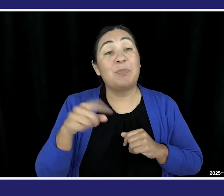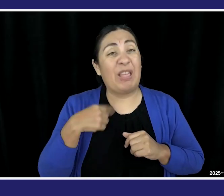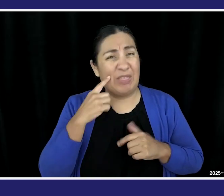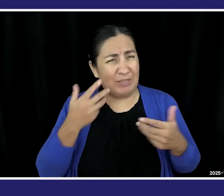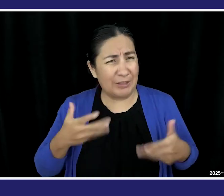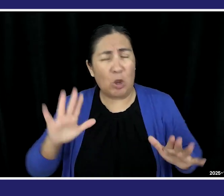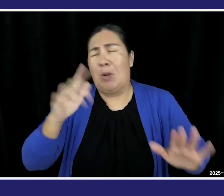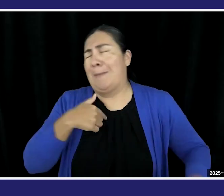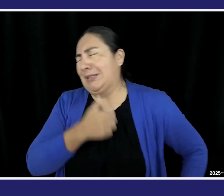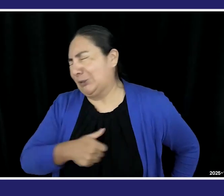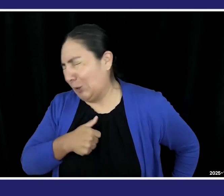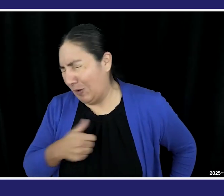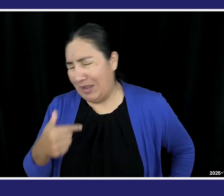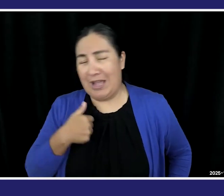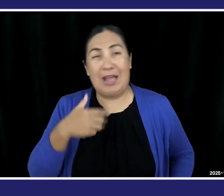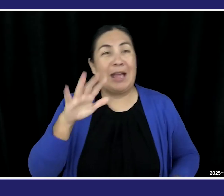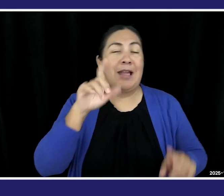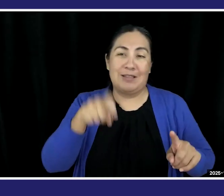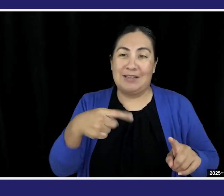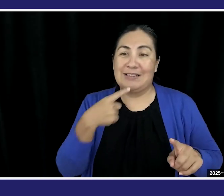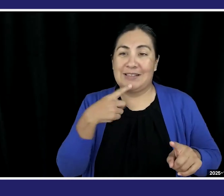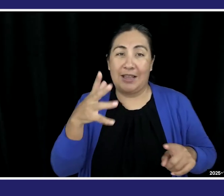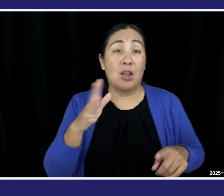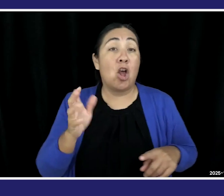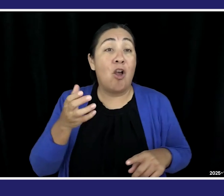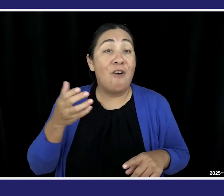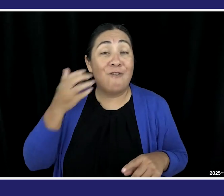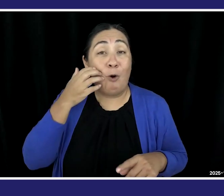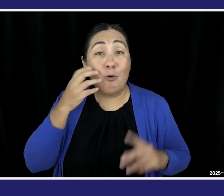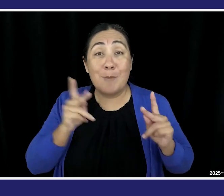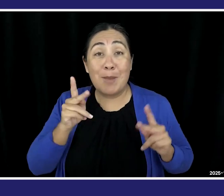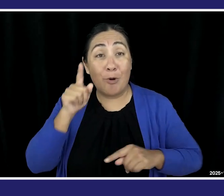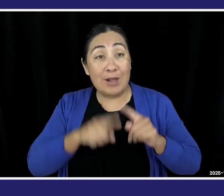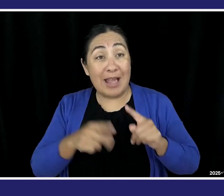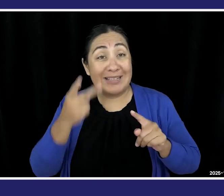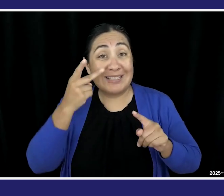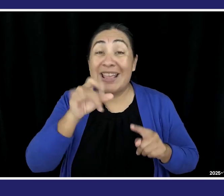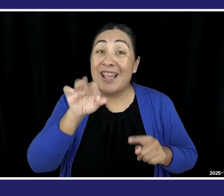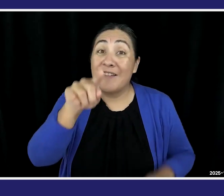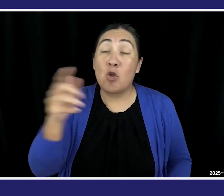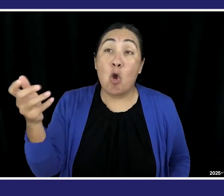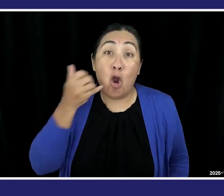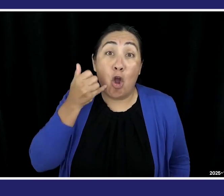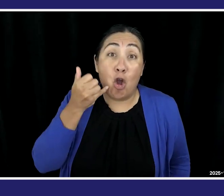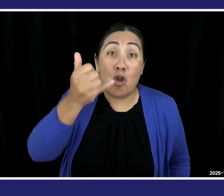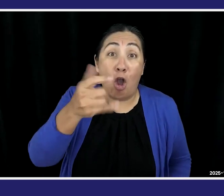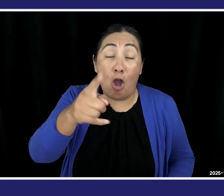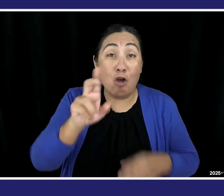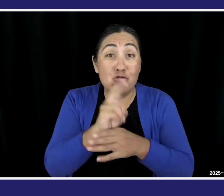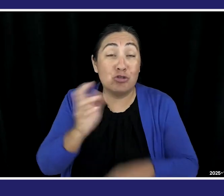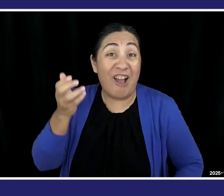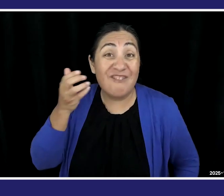need to say this aloud because phone participants won't be able to see it. If you are calling in from a phone and you would like to